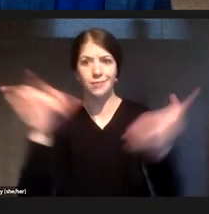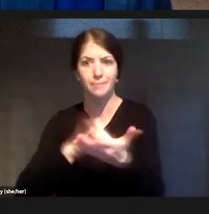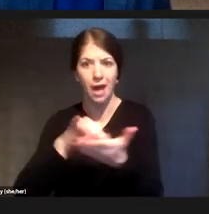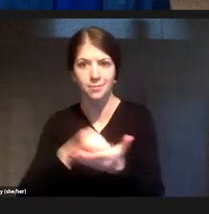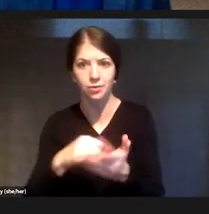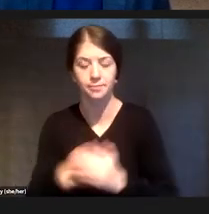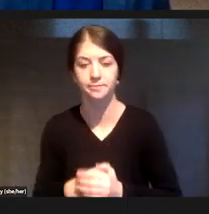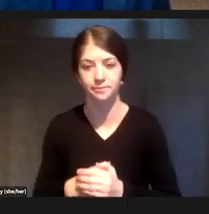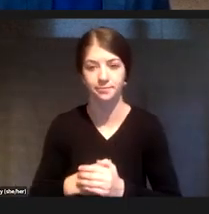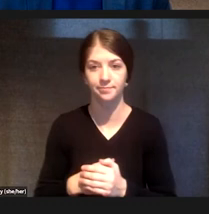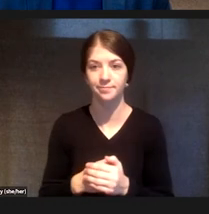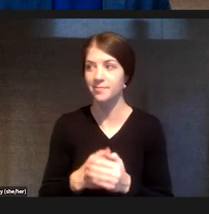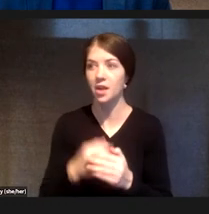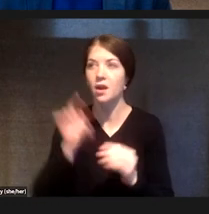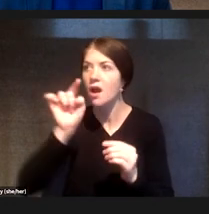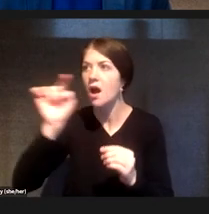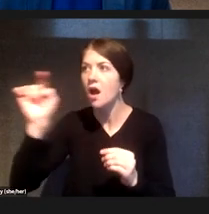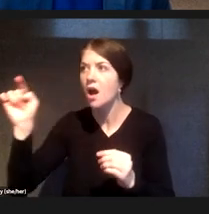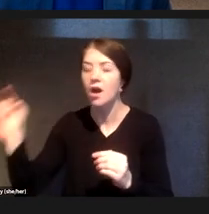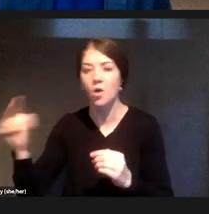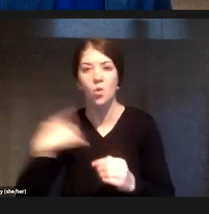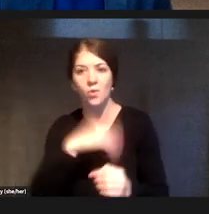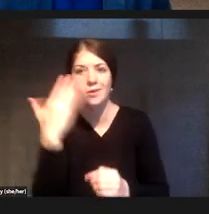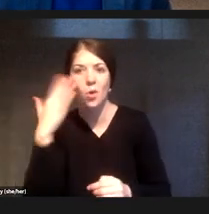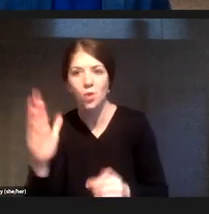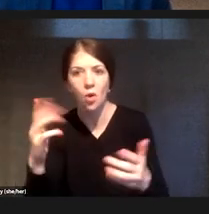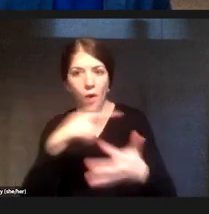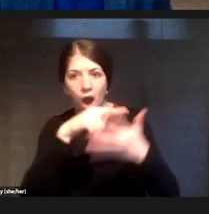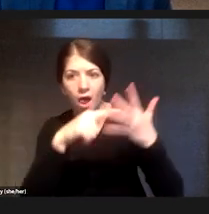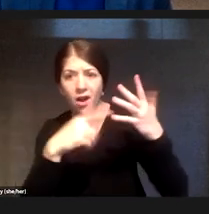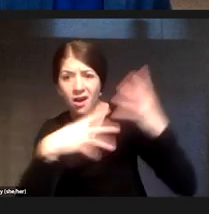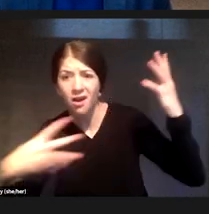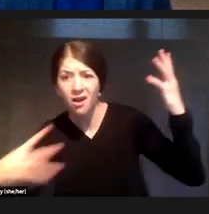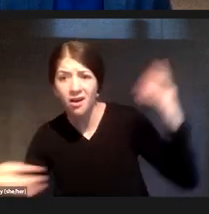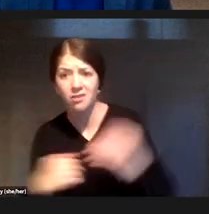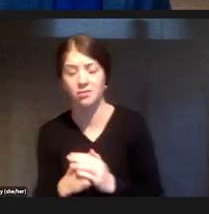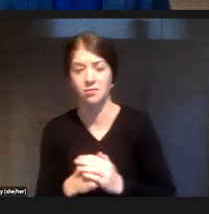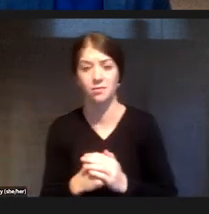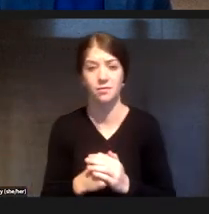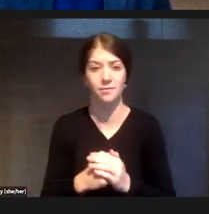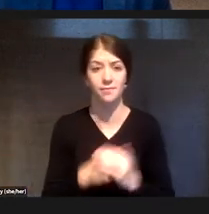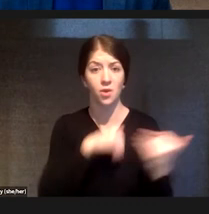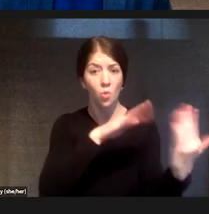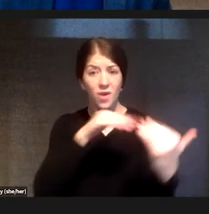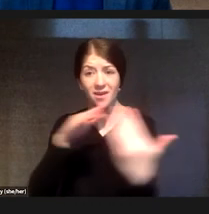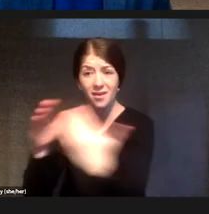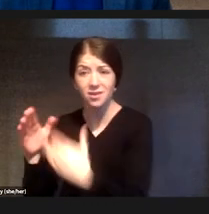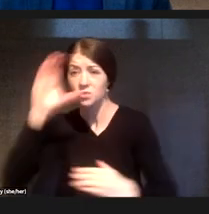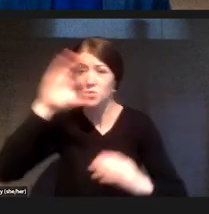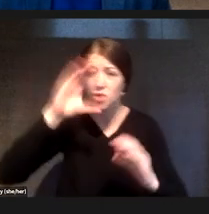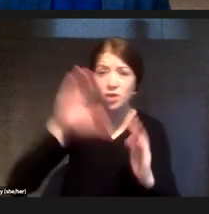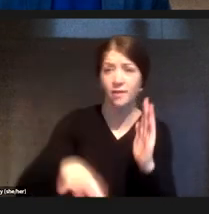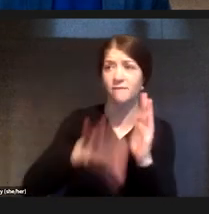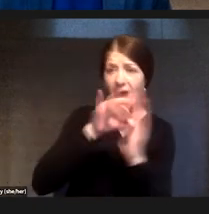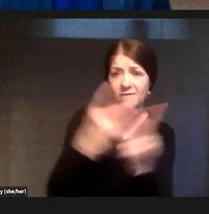not familiar with? How many more ways can we find to then provide the access that people need? It reminds